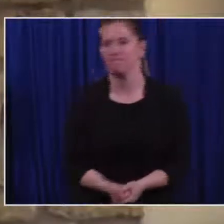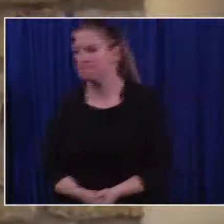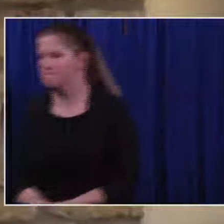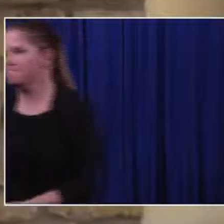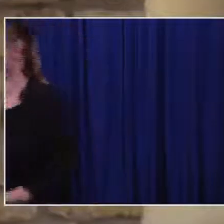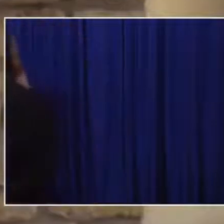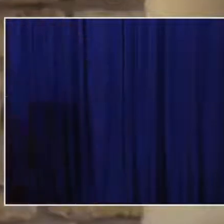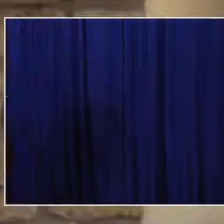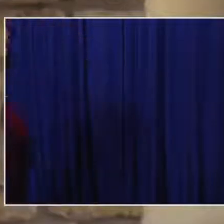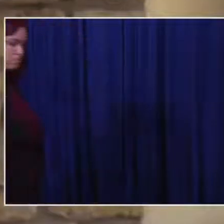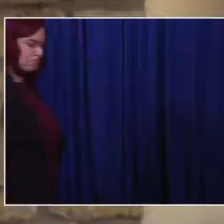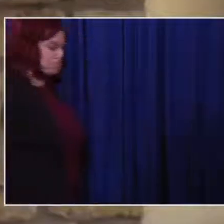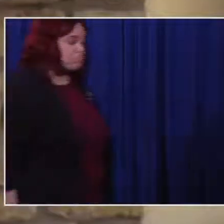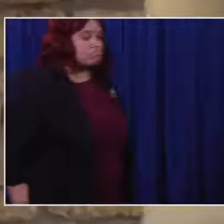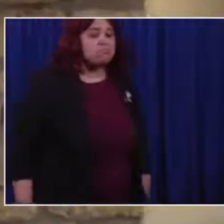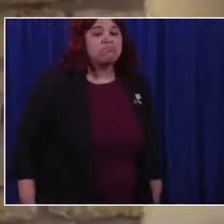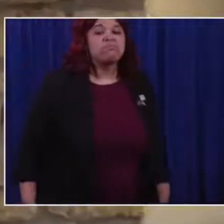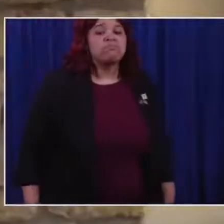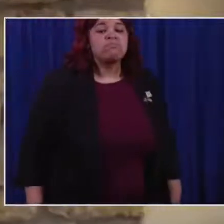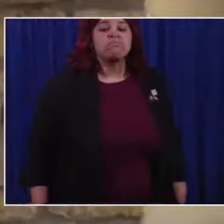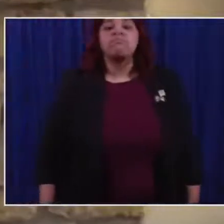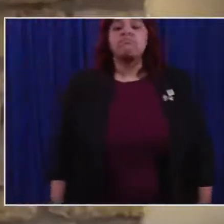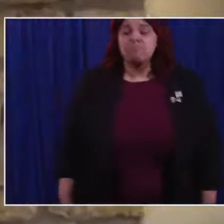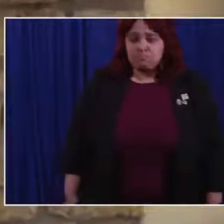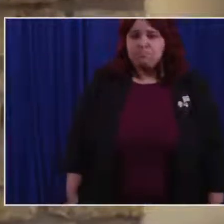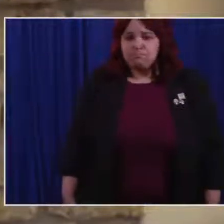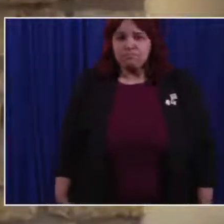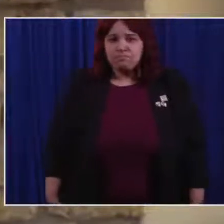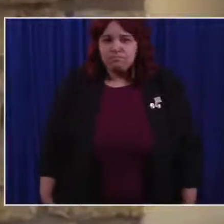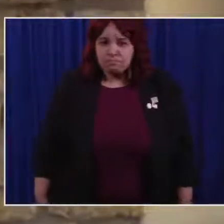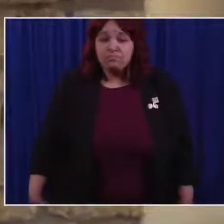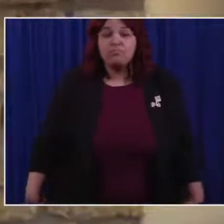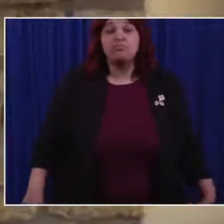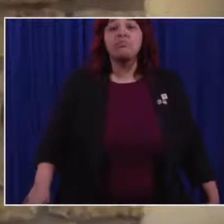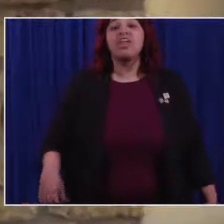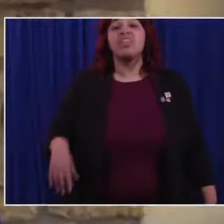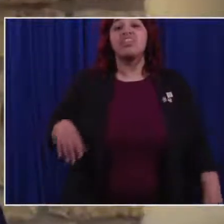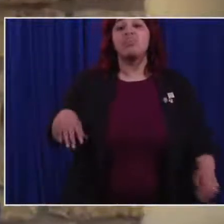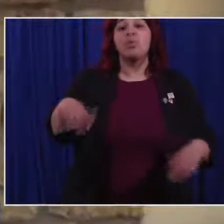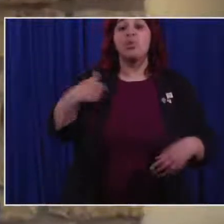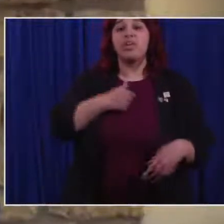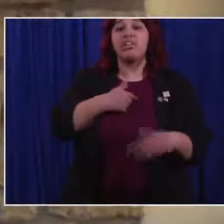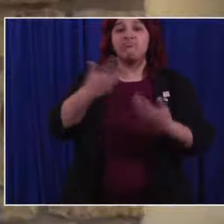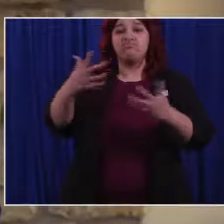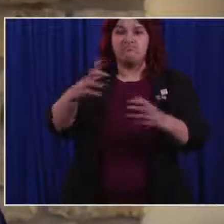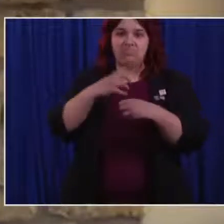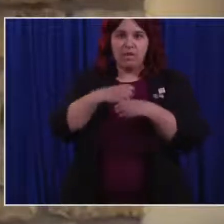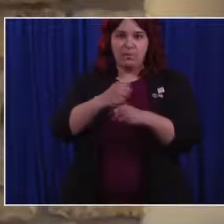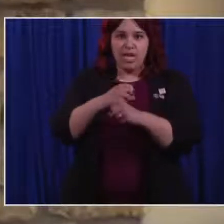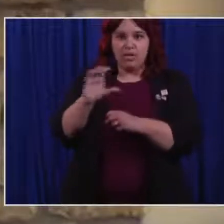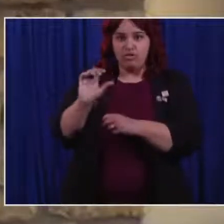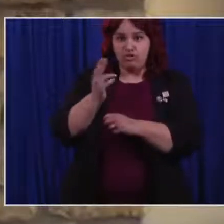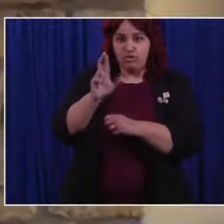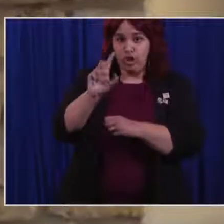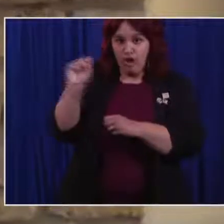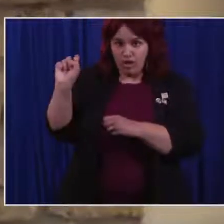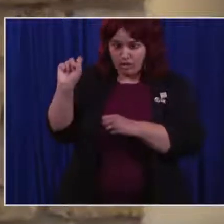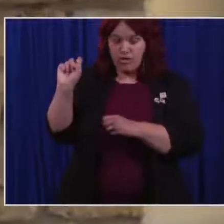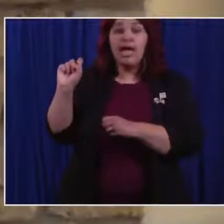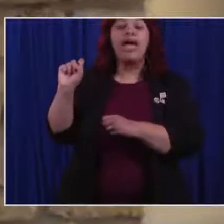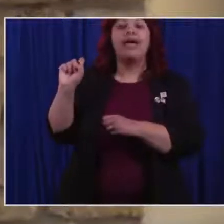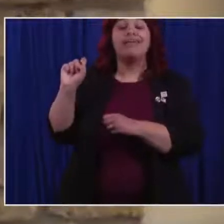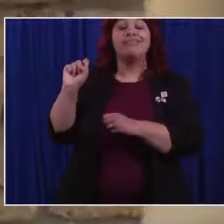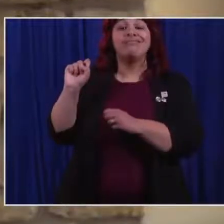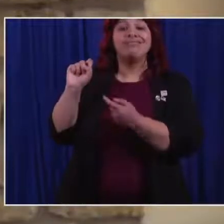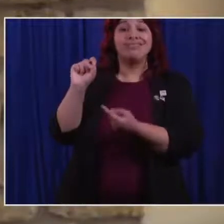a chart that we put up, and that chart shows our 88 counties. And